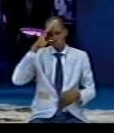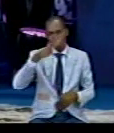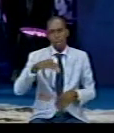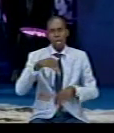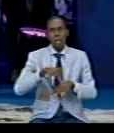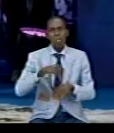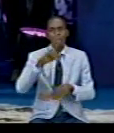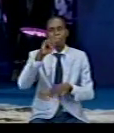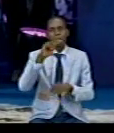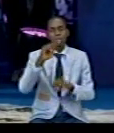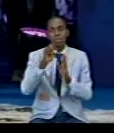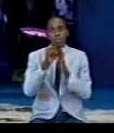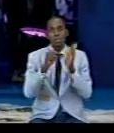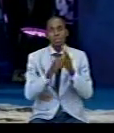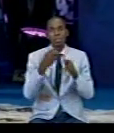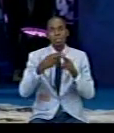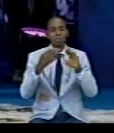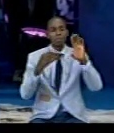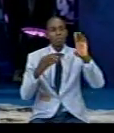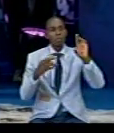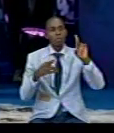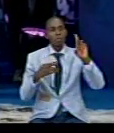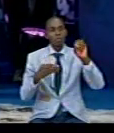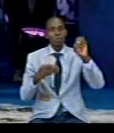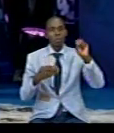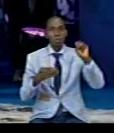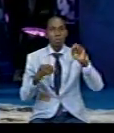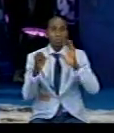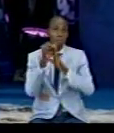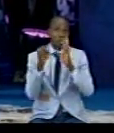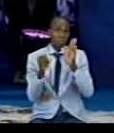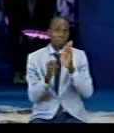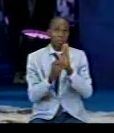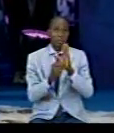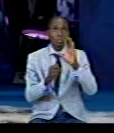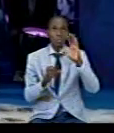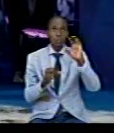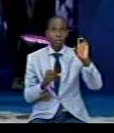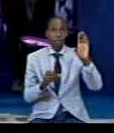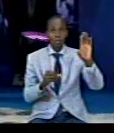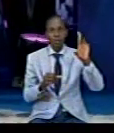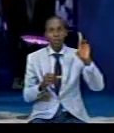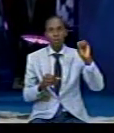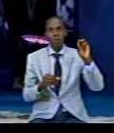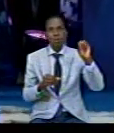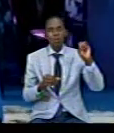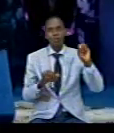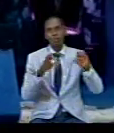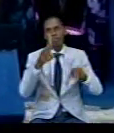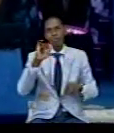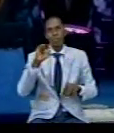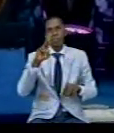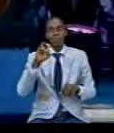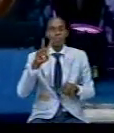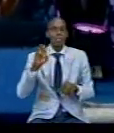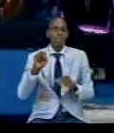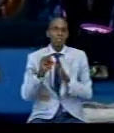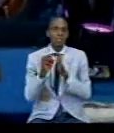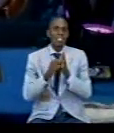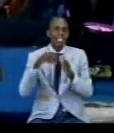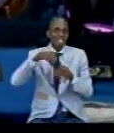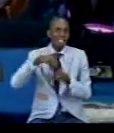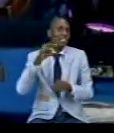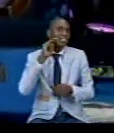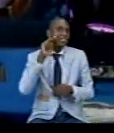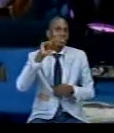State. It's been, the condition had been a condition of sorrow in the